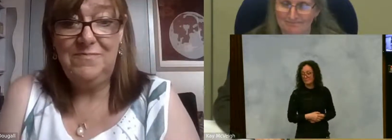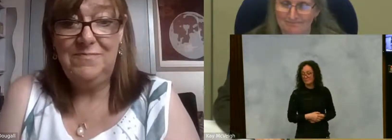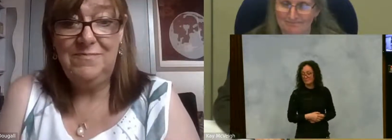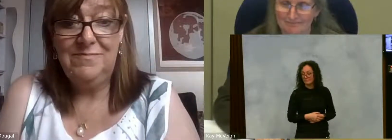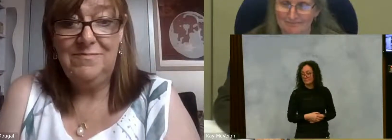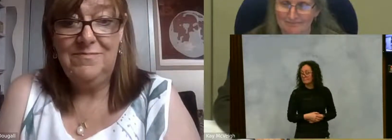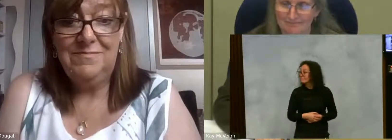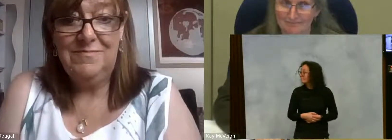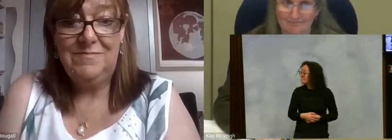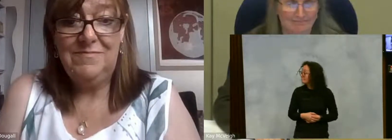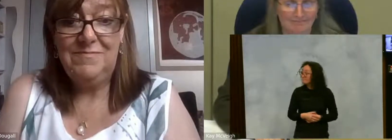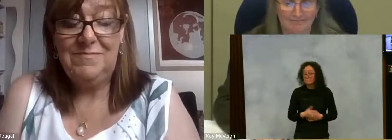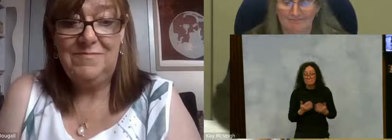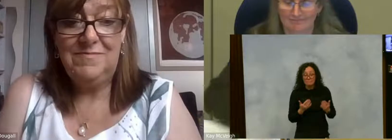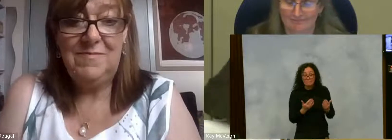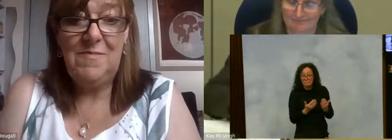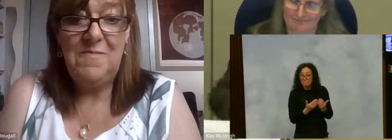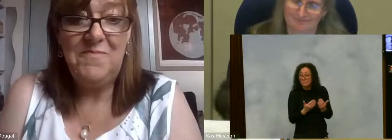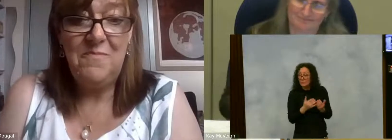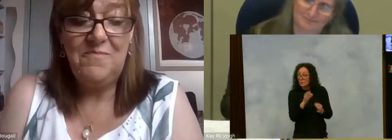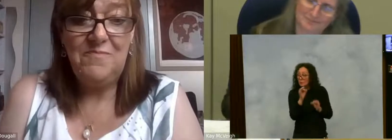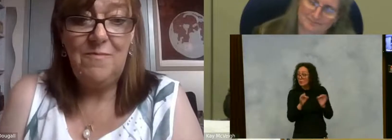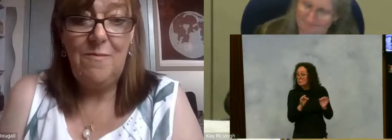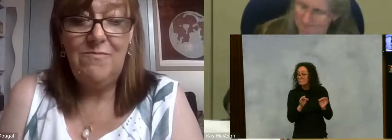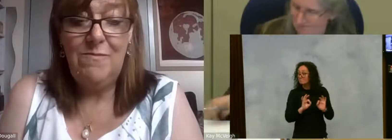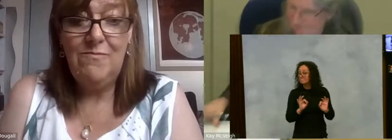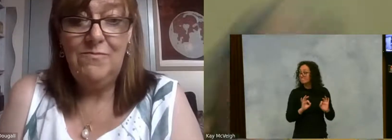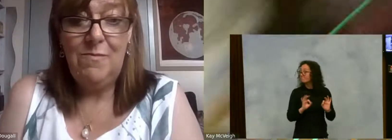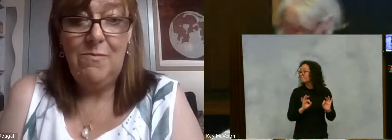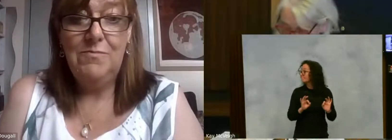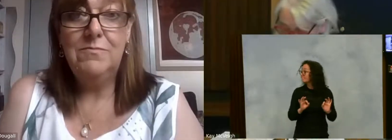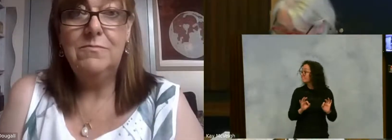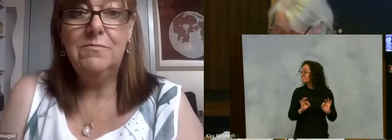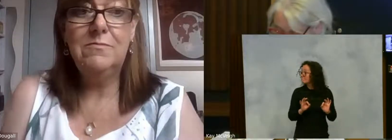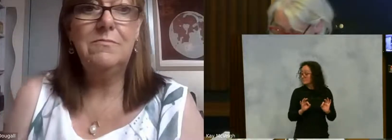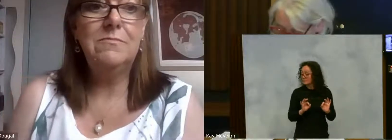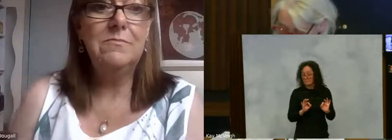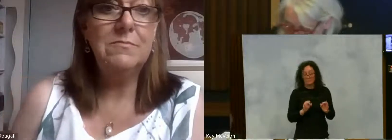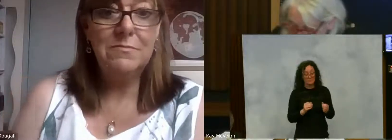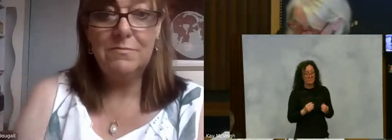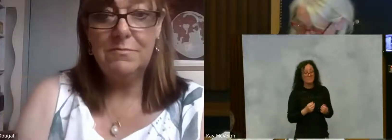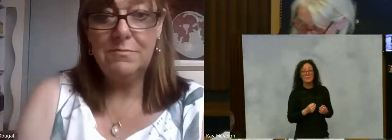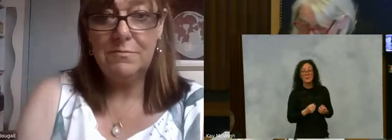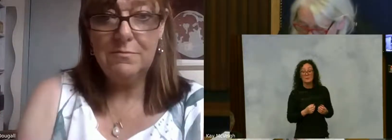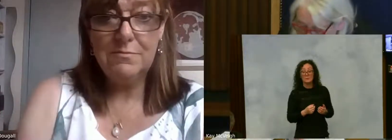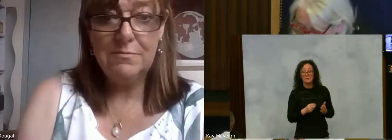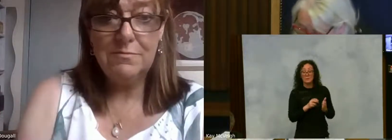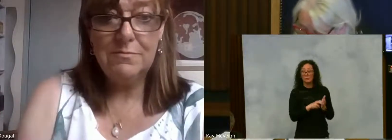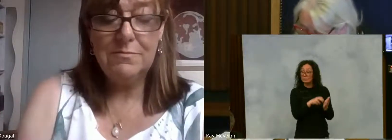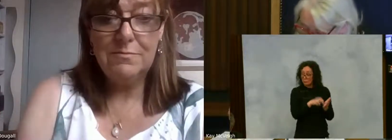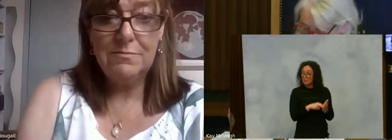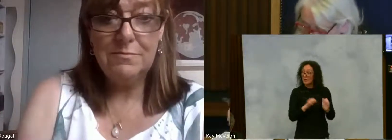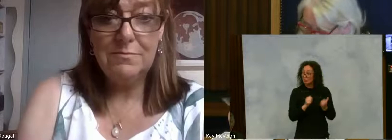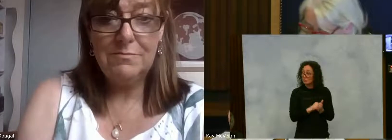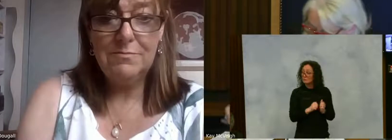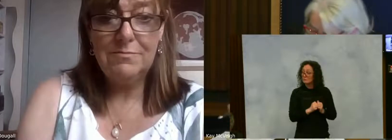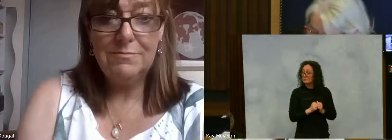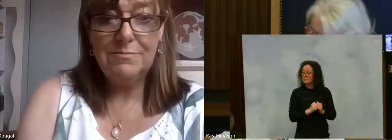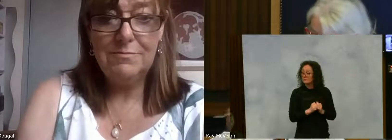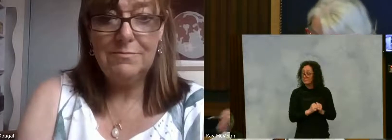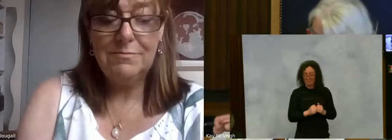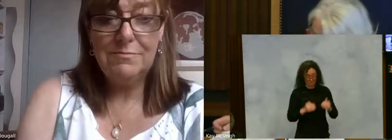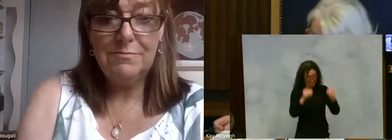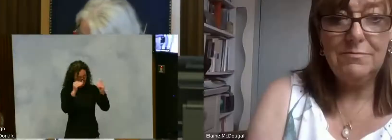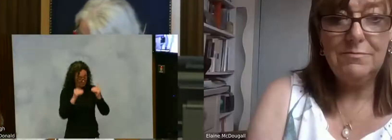I have no further, there's no further questions here. I'll move the report. Agreed. Can I move on